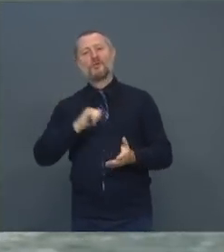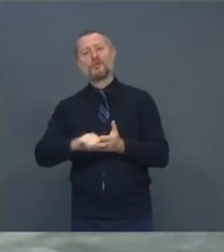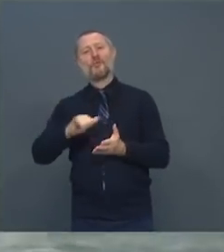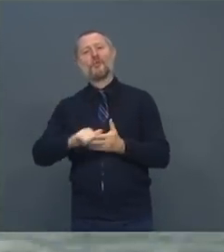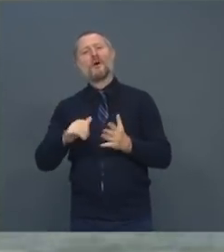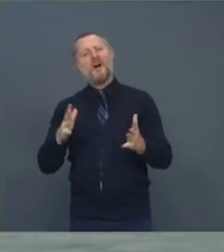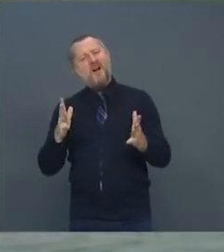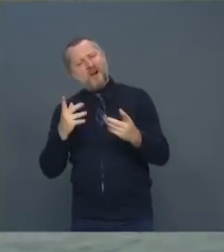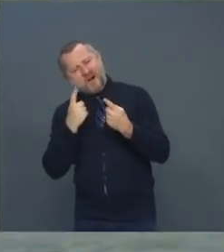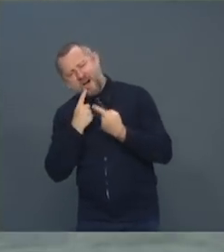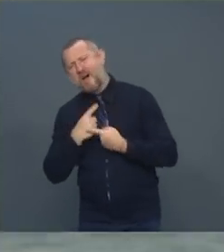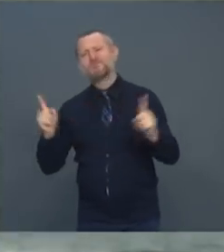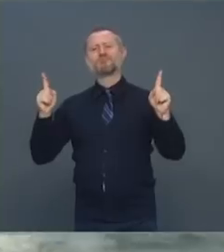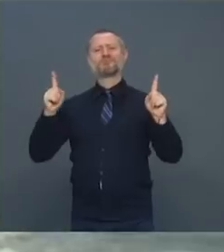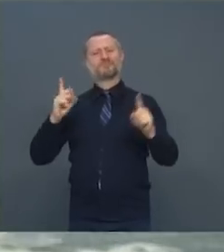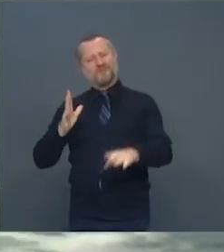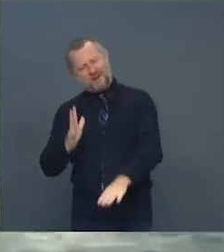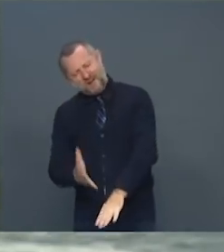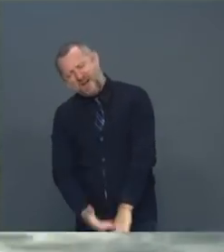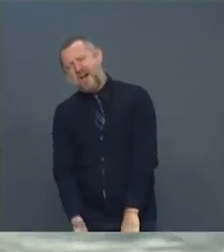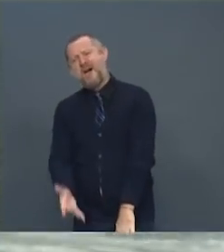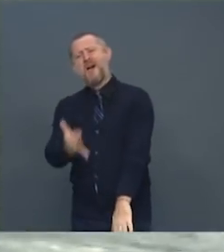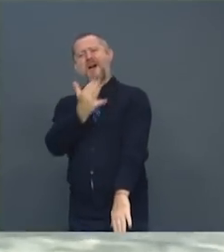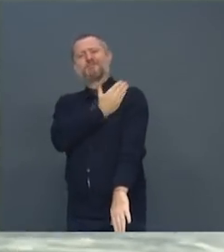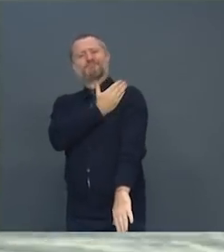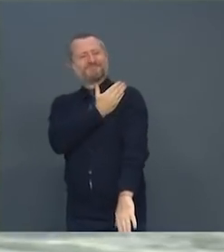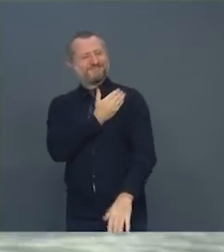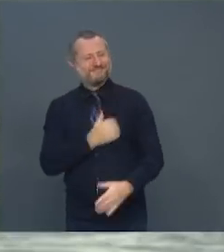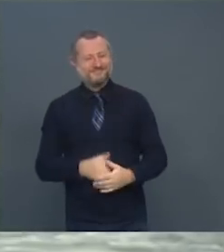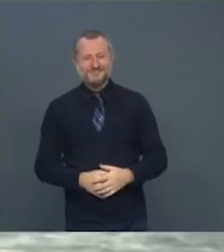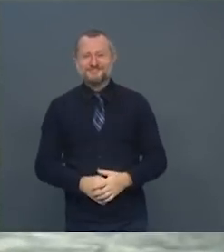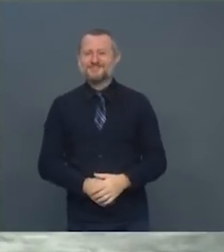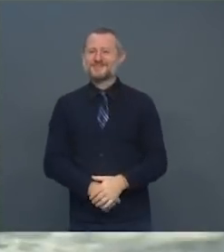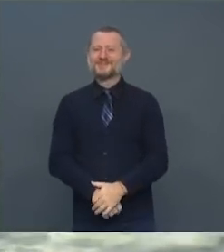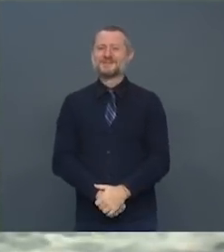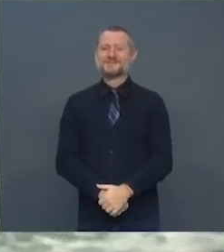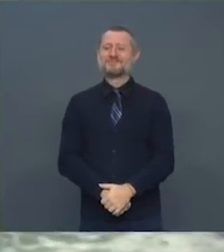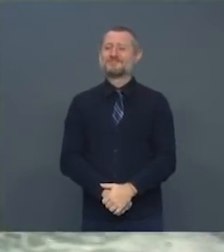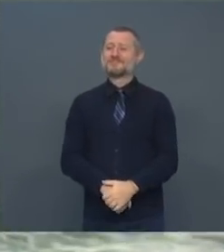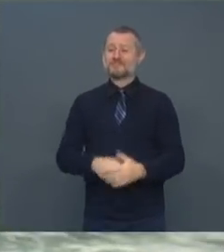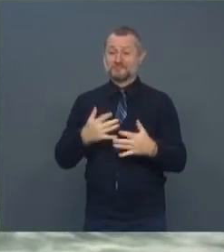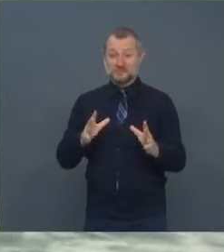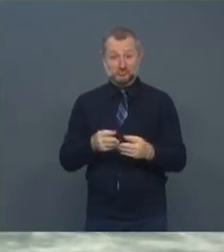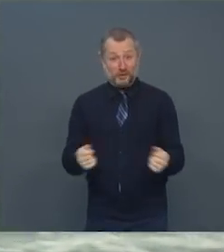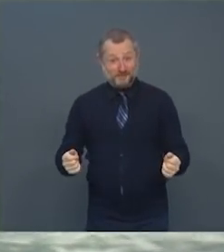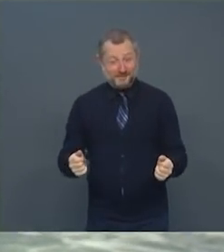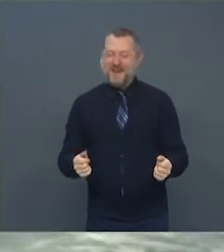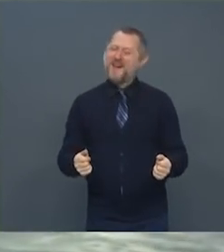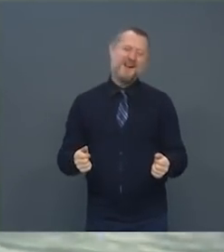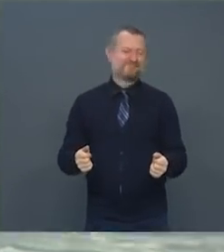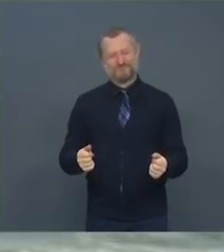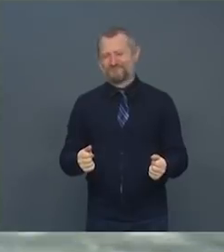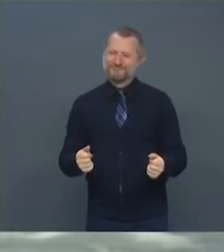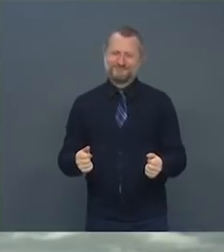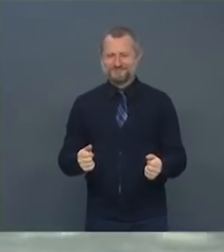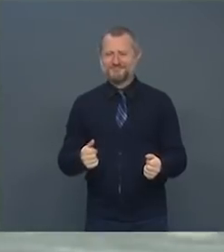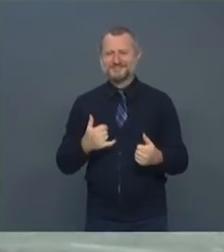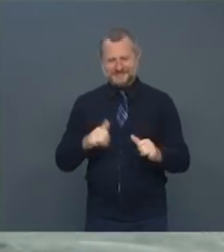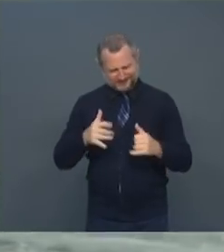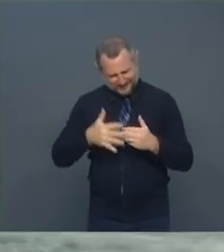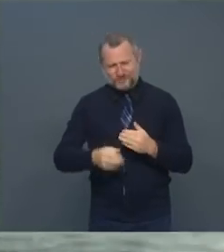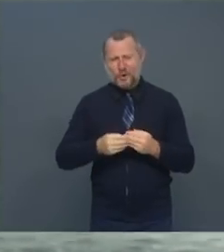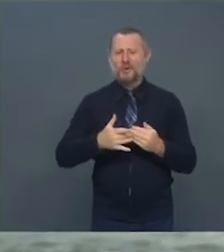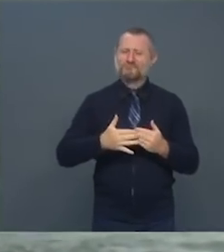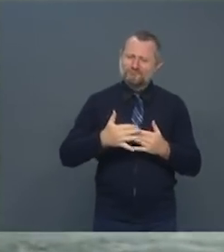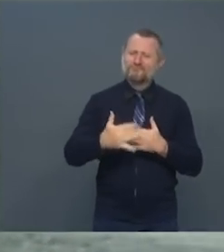has made the progress it's made in COVID. It's not over. There's more to do. We're still wary. But God